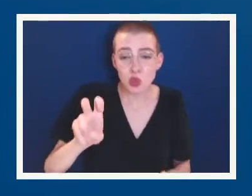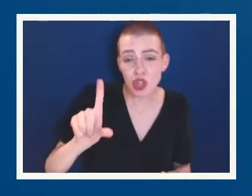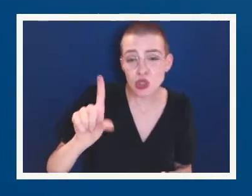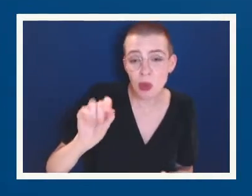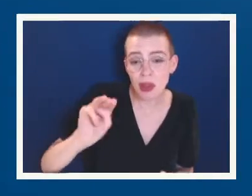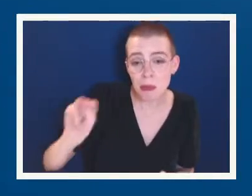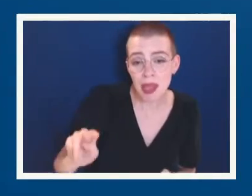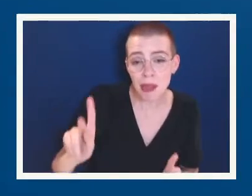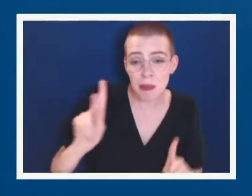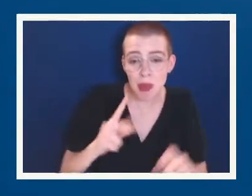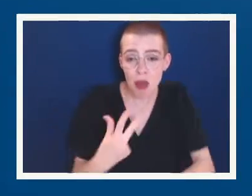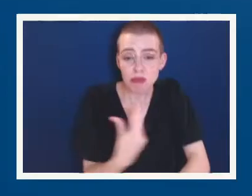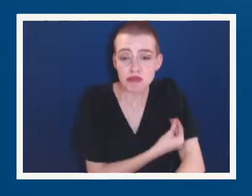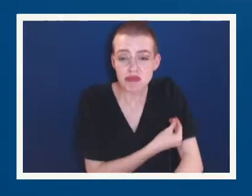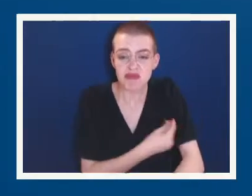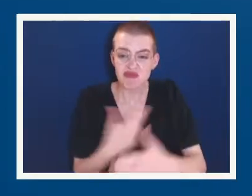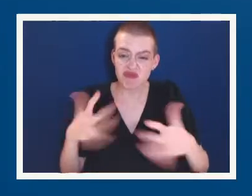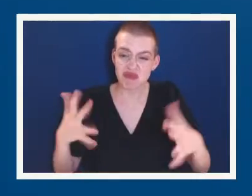So we moved.